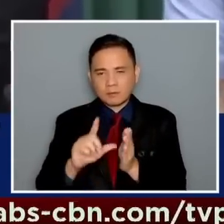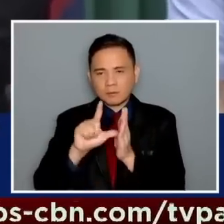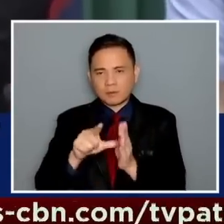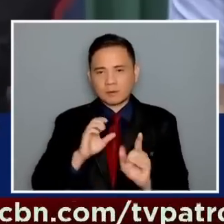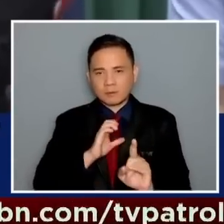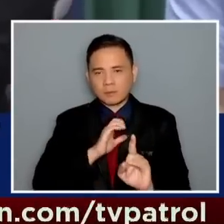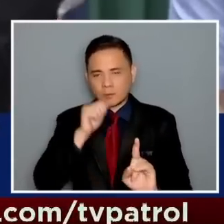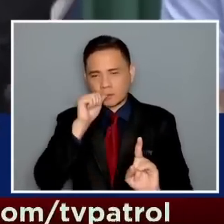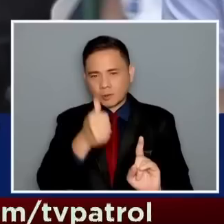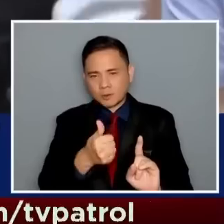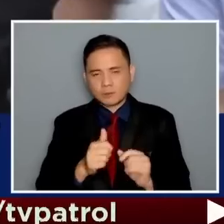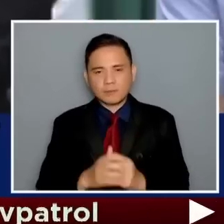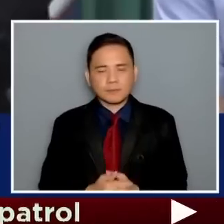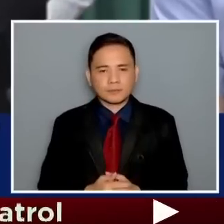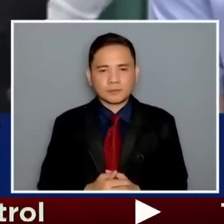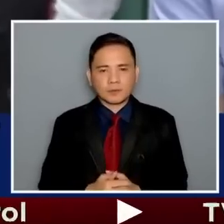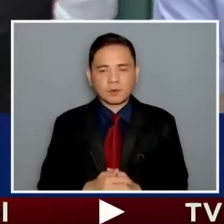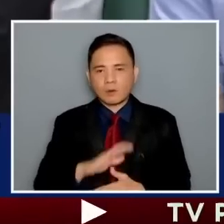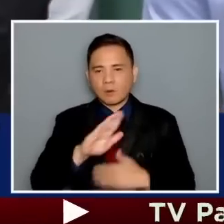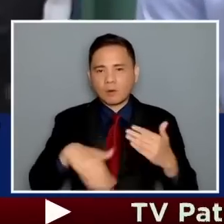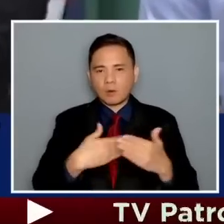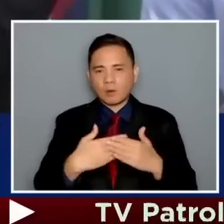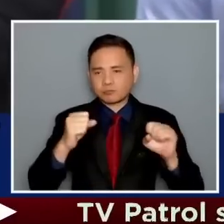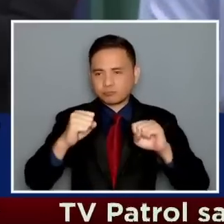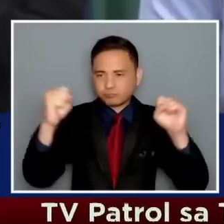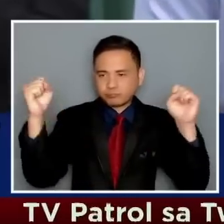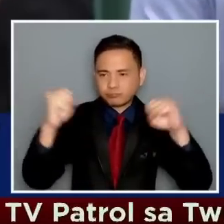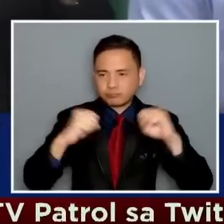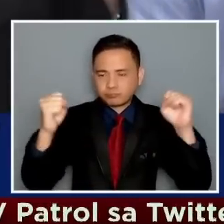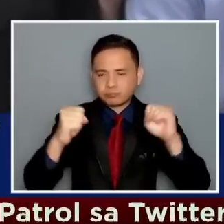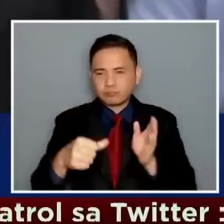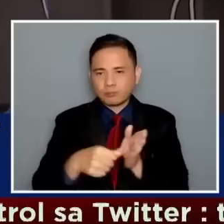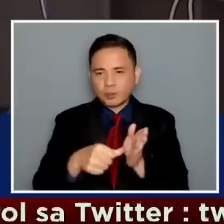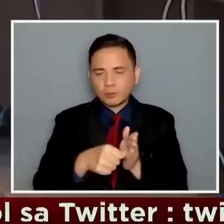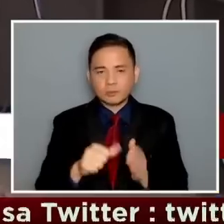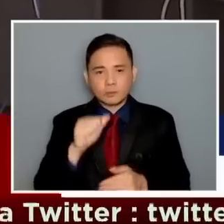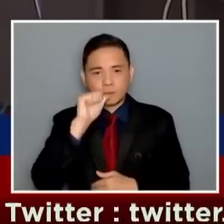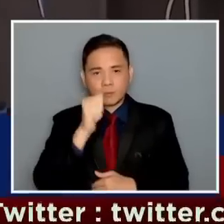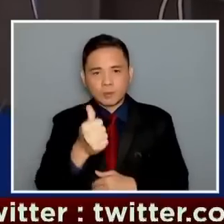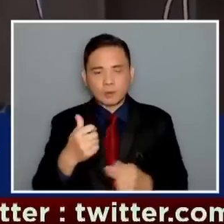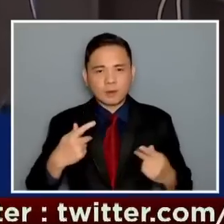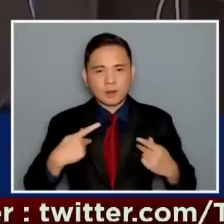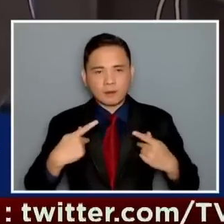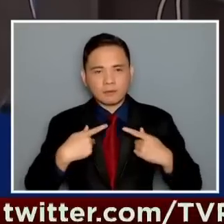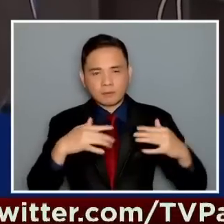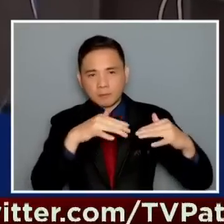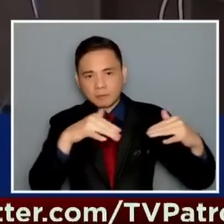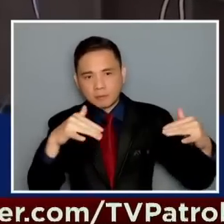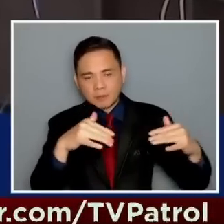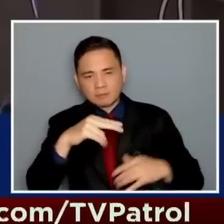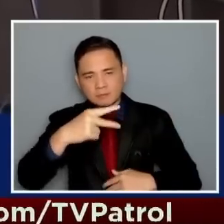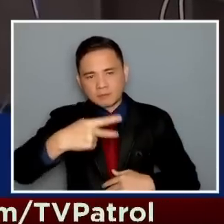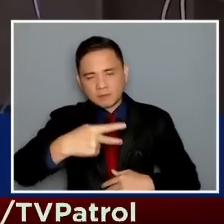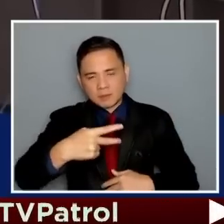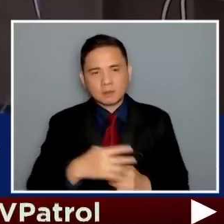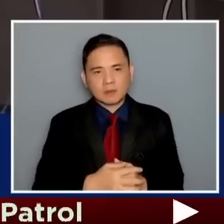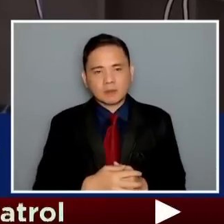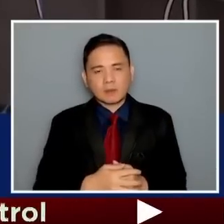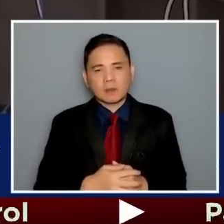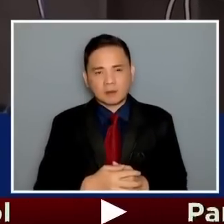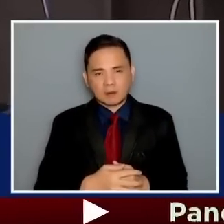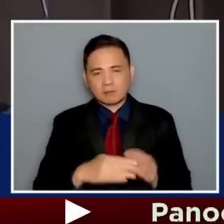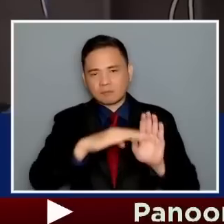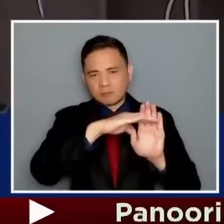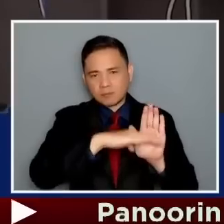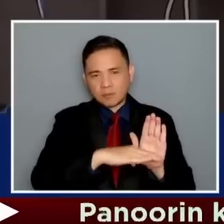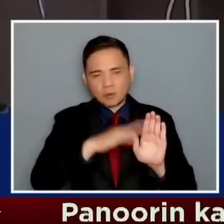bukas. Unanimous umano ang botohan, bukas na sa plenaryo magkakaalaman dahil maaari lang itong ilabas kapag inaksyonan na ng plenaryo